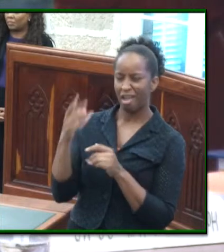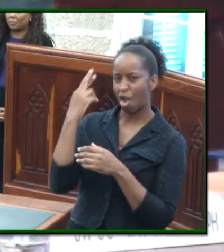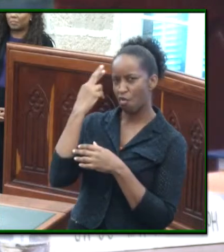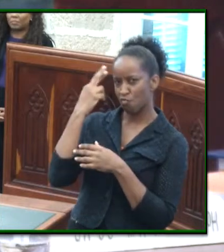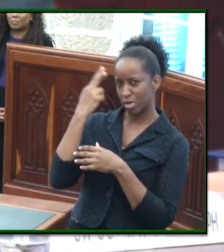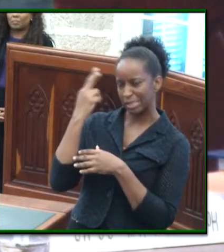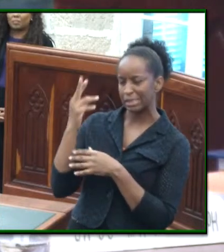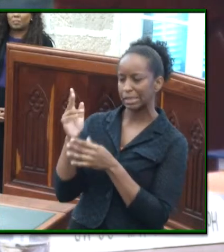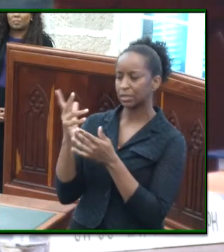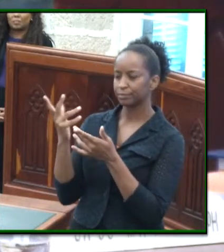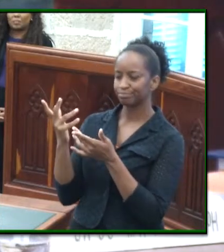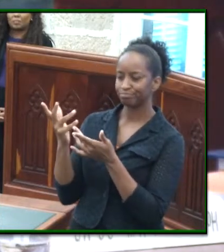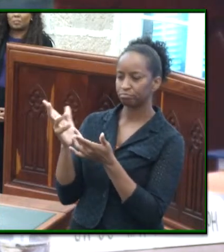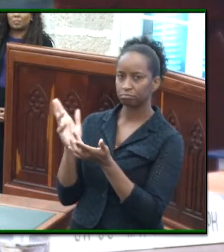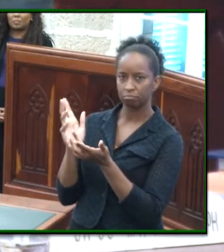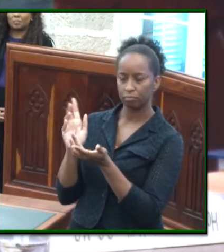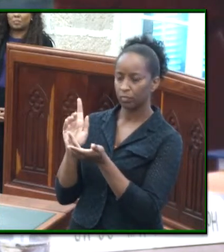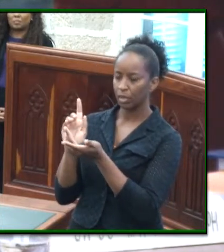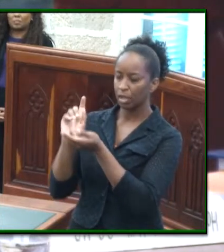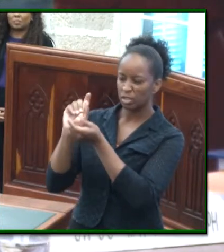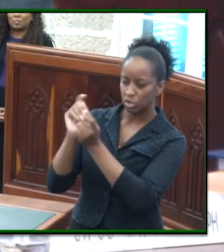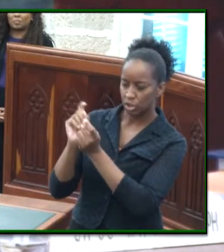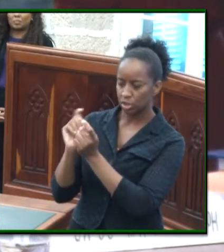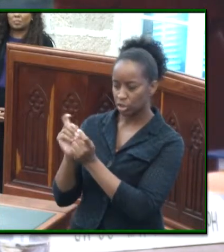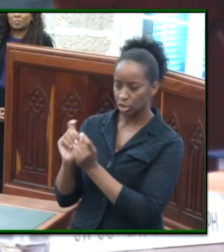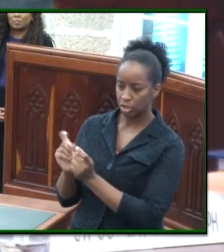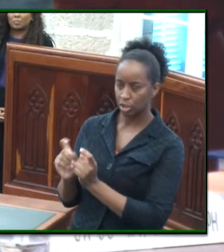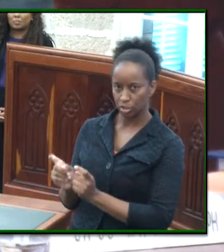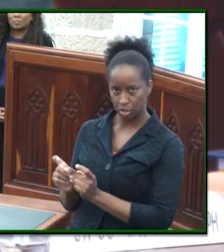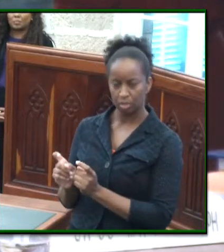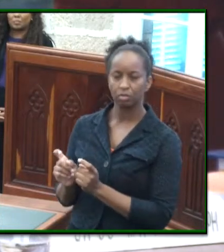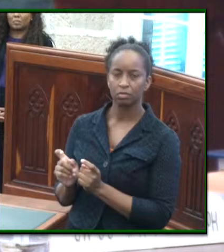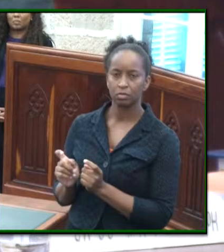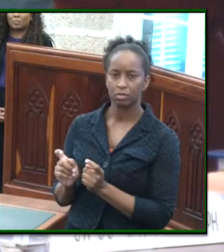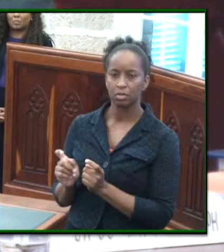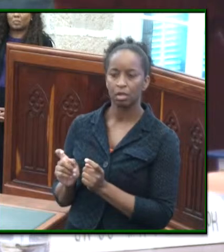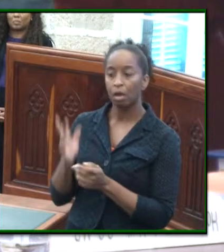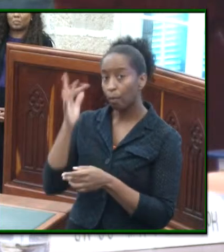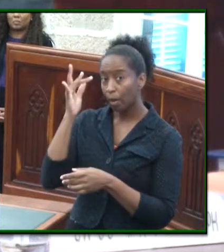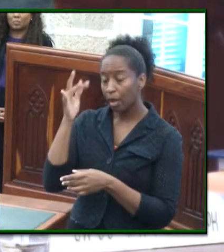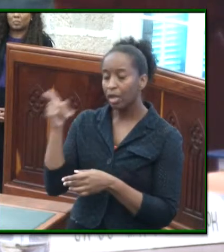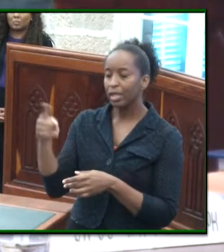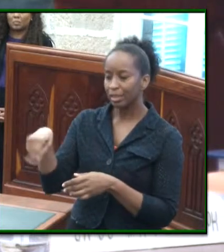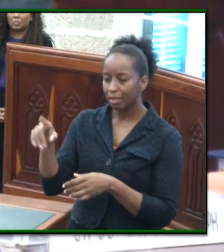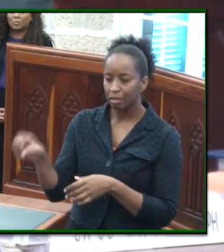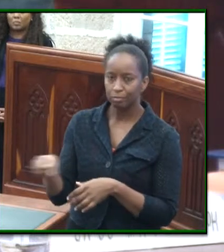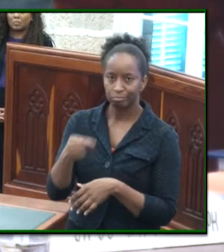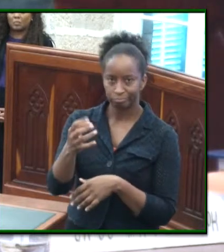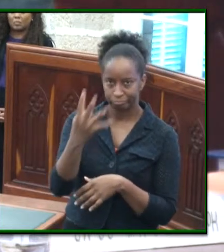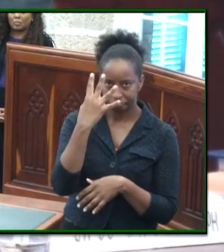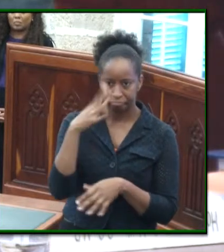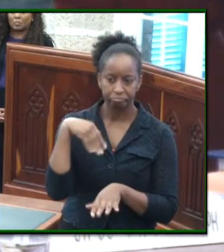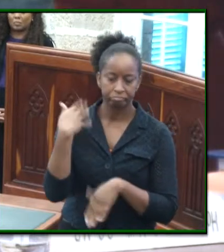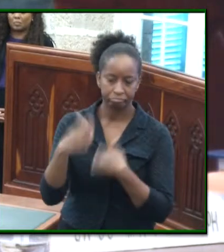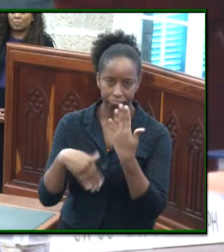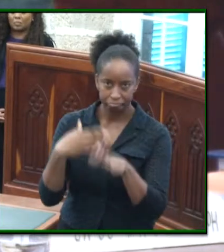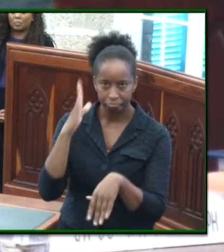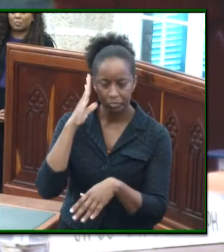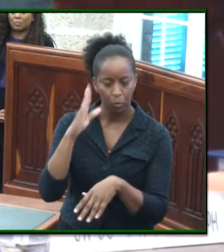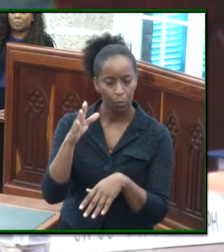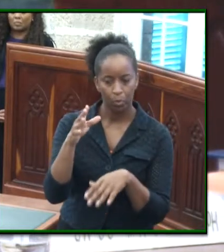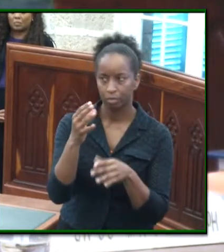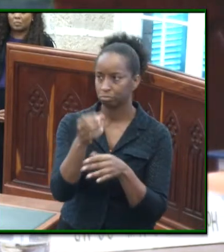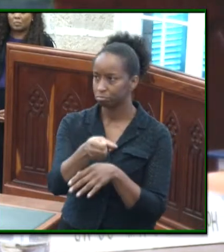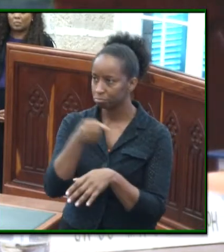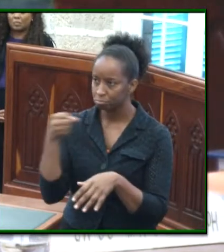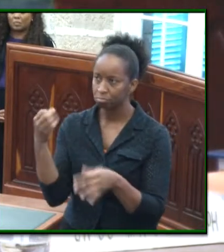up people, but they come out and they reoffend. And all of us who are in tune with what is happening on the ground in our respective constituencies